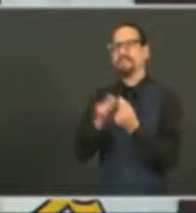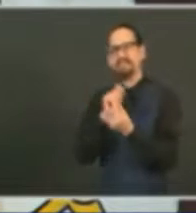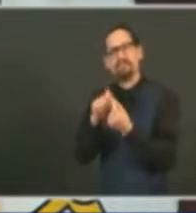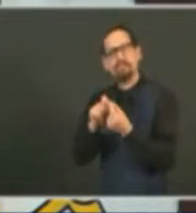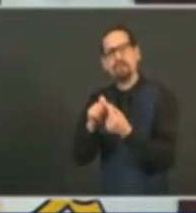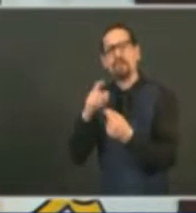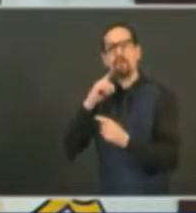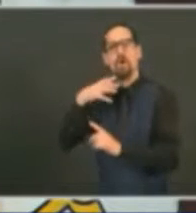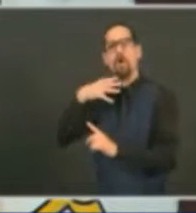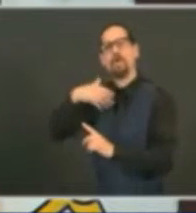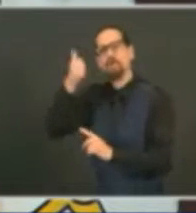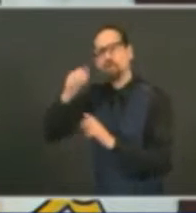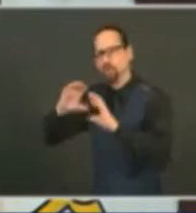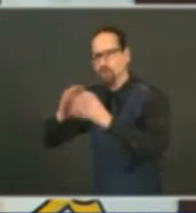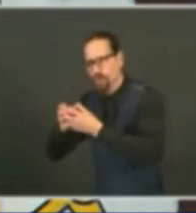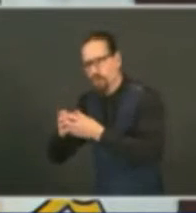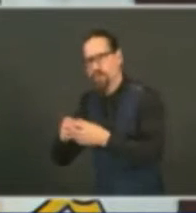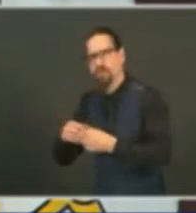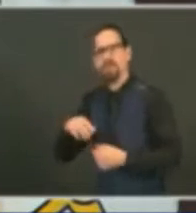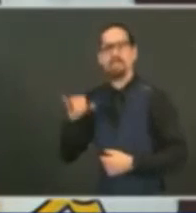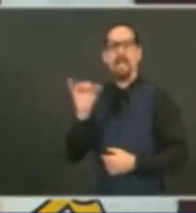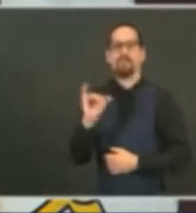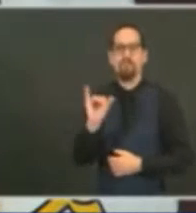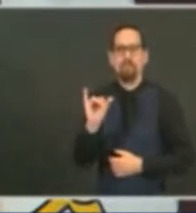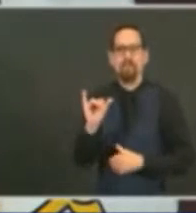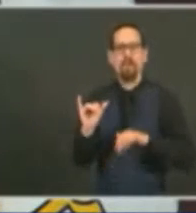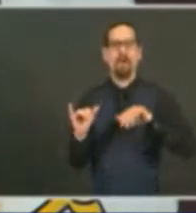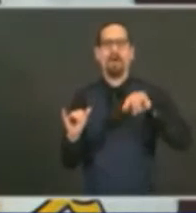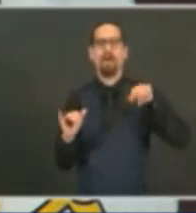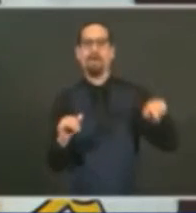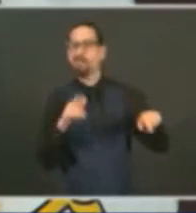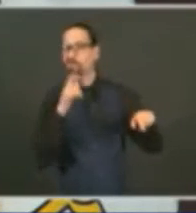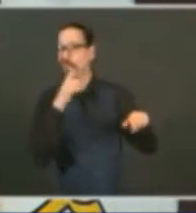individuals as well as people who are immunocompromised